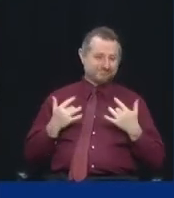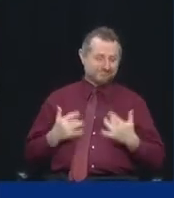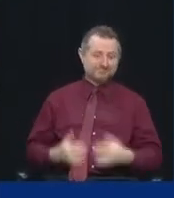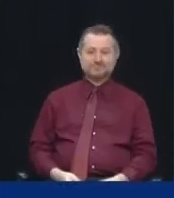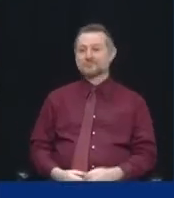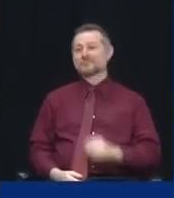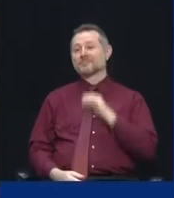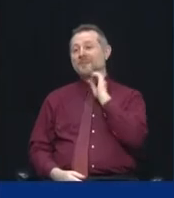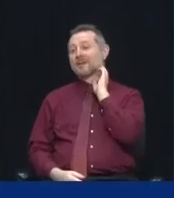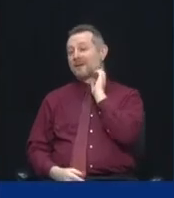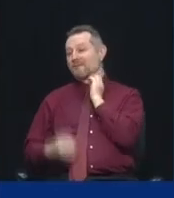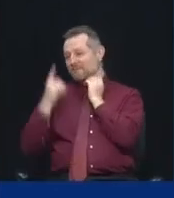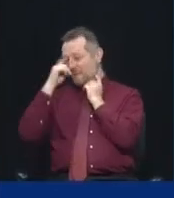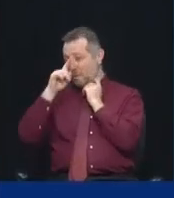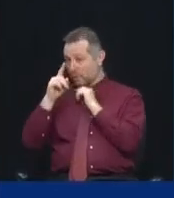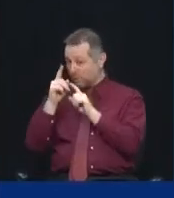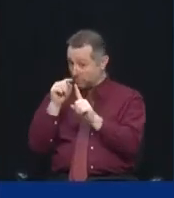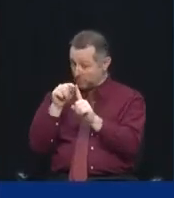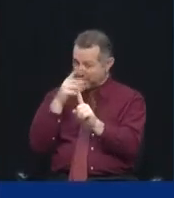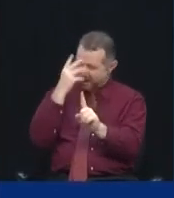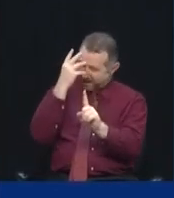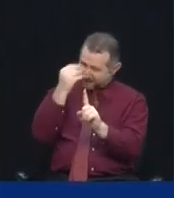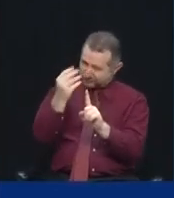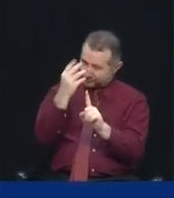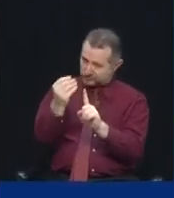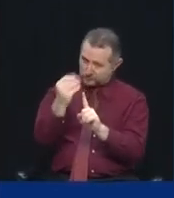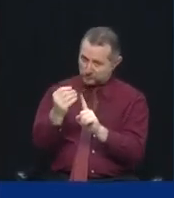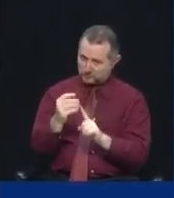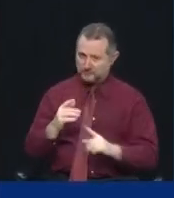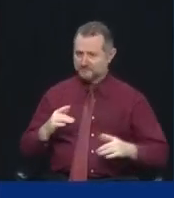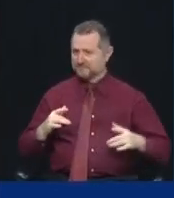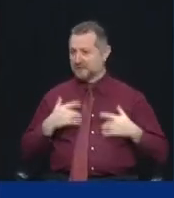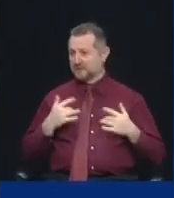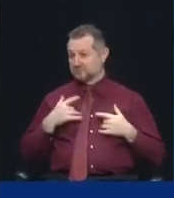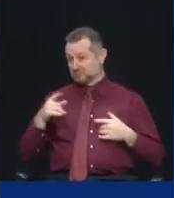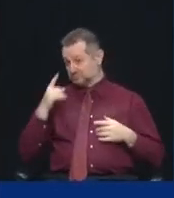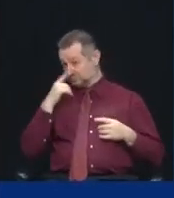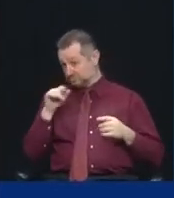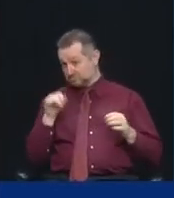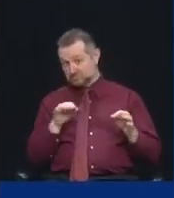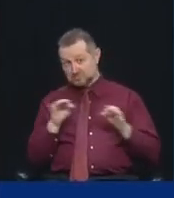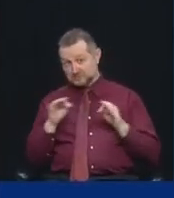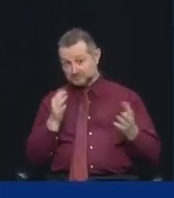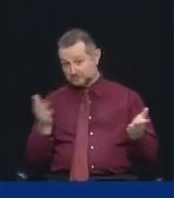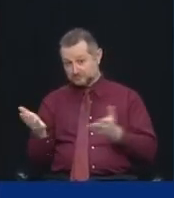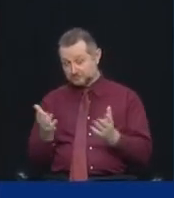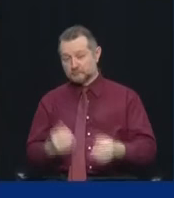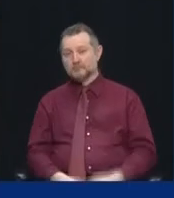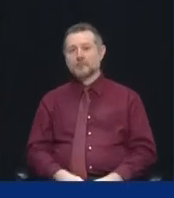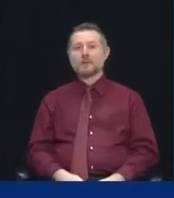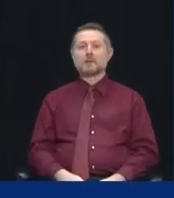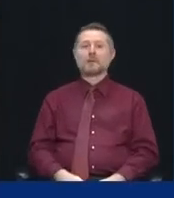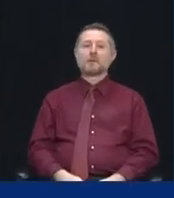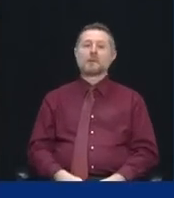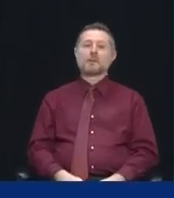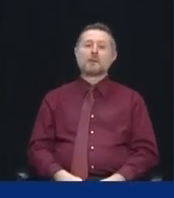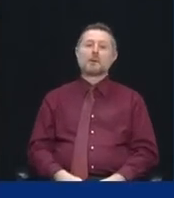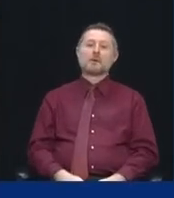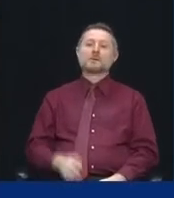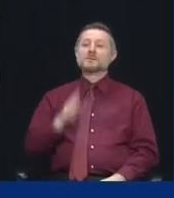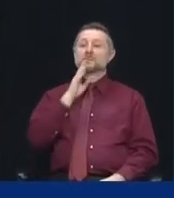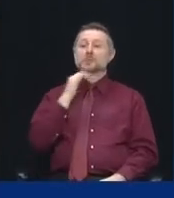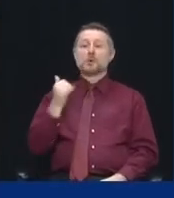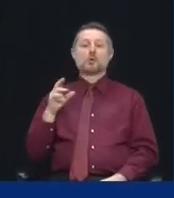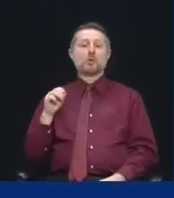in outdoors areas. Can you go through that, please? Yeah, so we've been